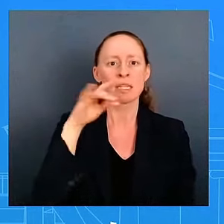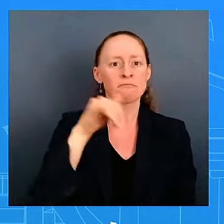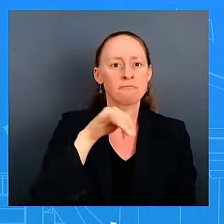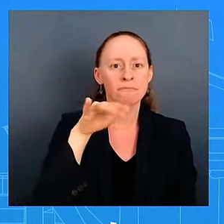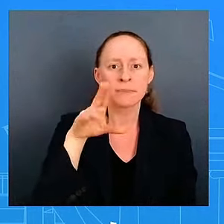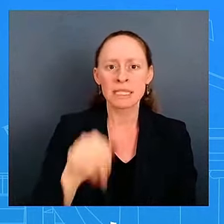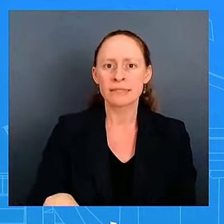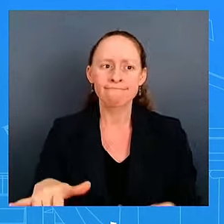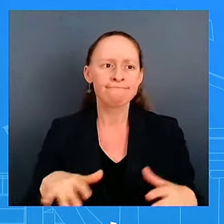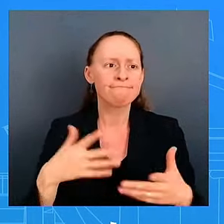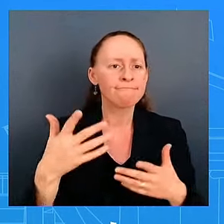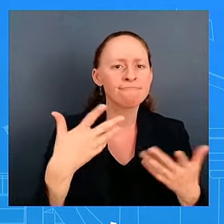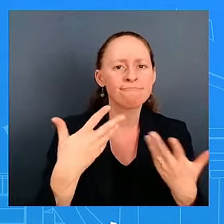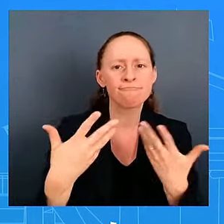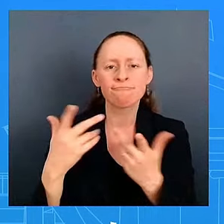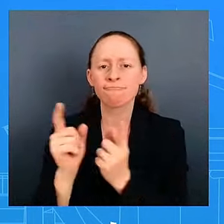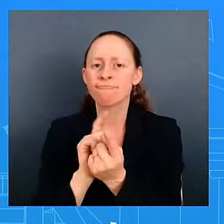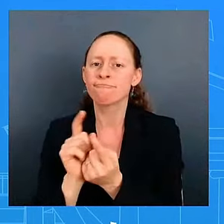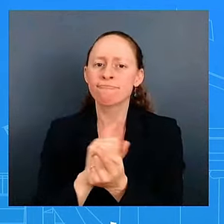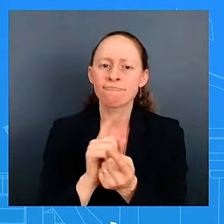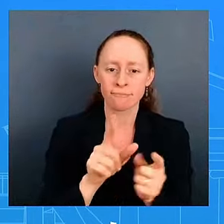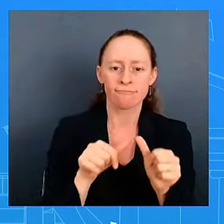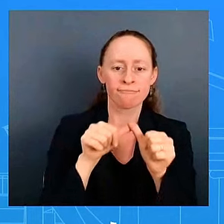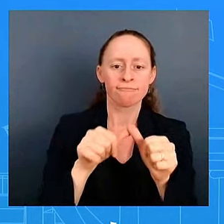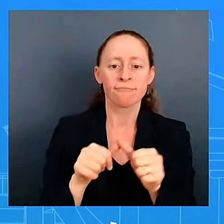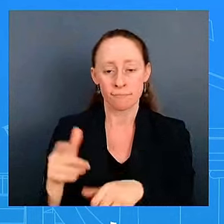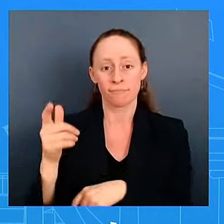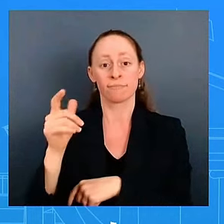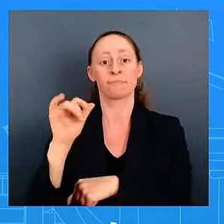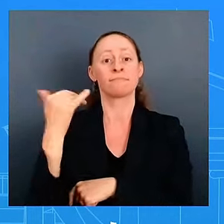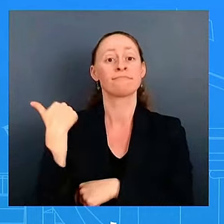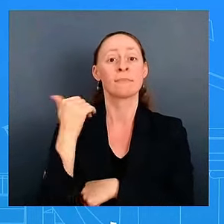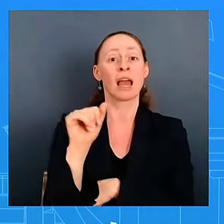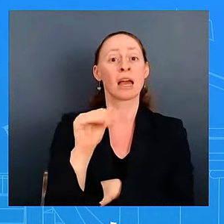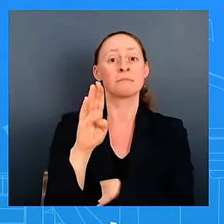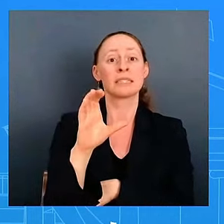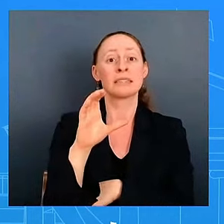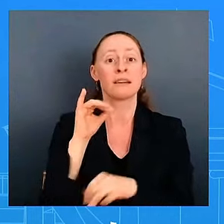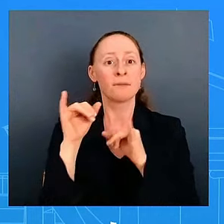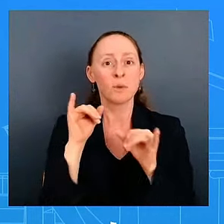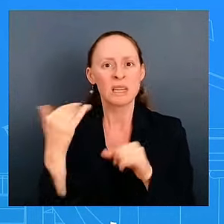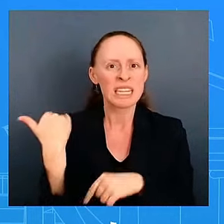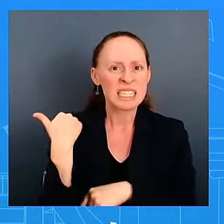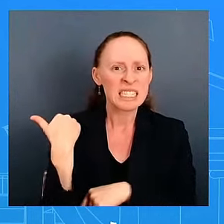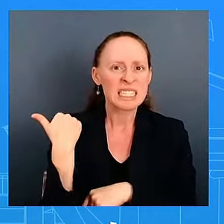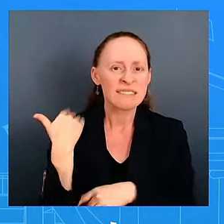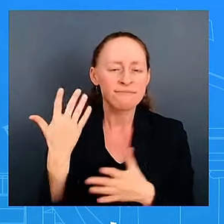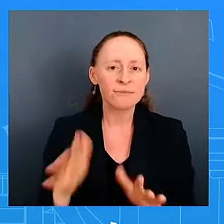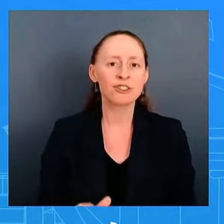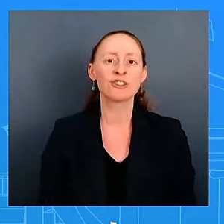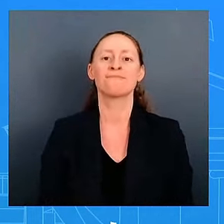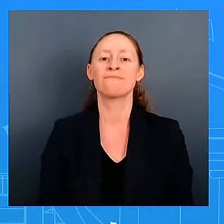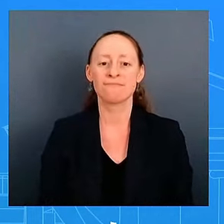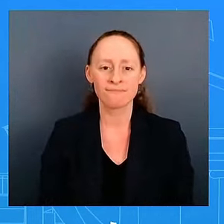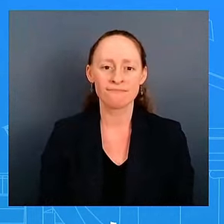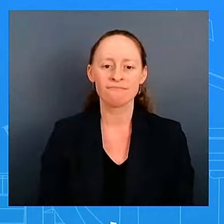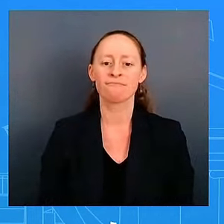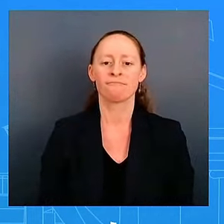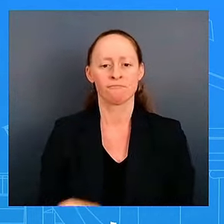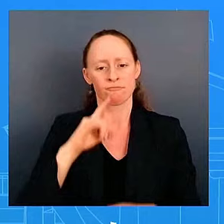did the ABC interview, as you know, obviously. And so he wants to do more. There's nothing specific, but